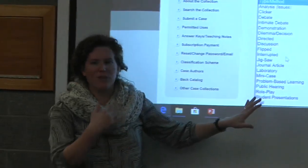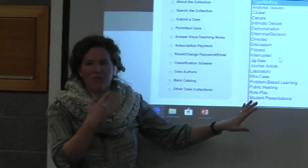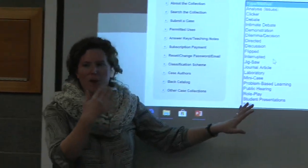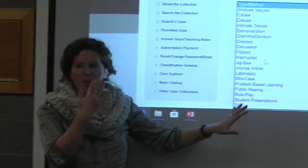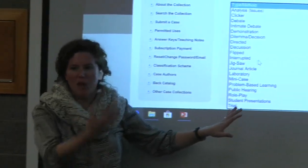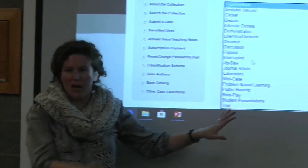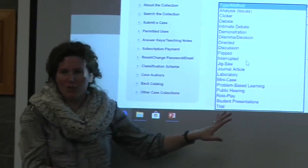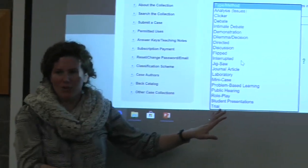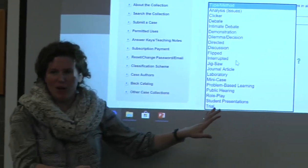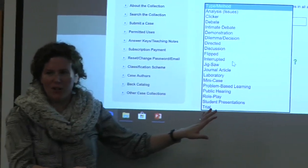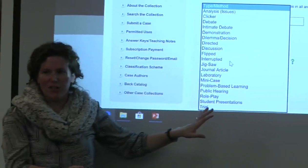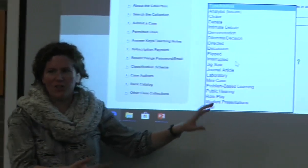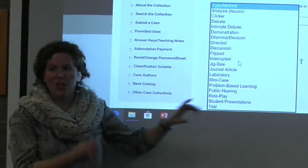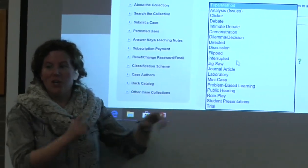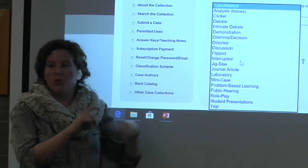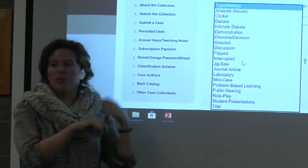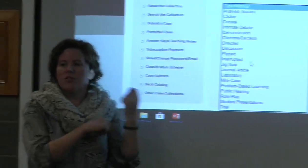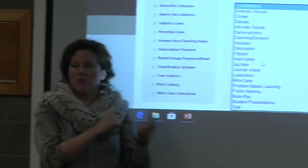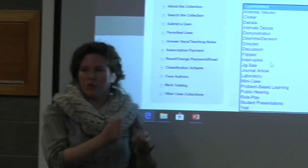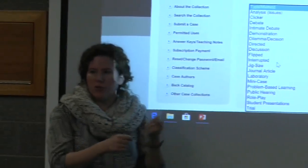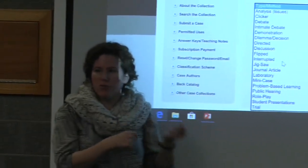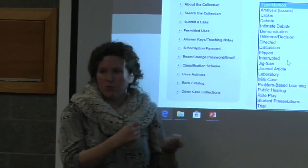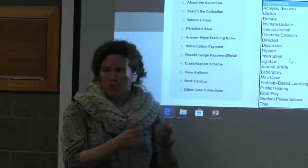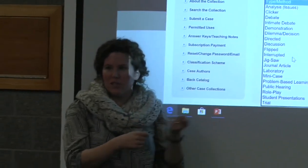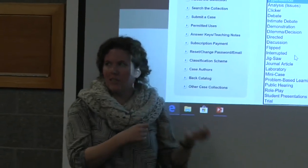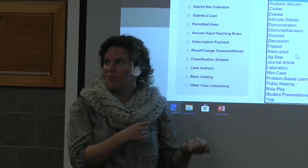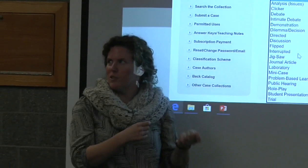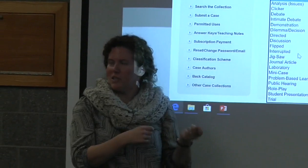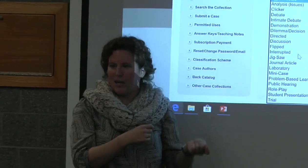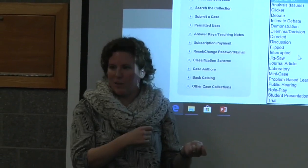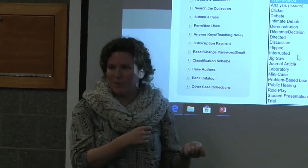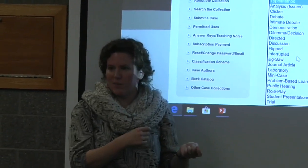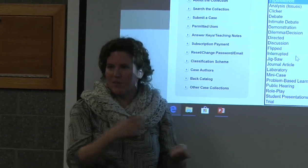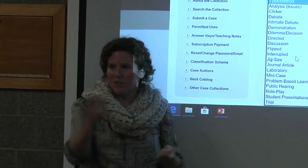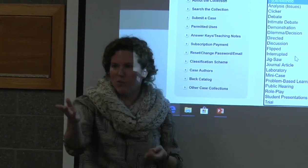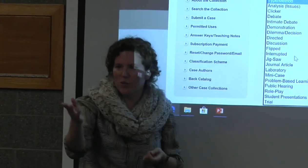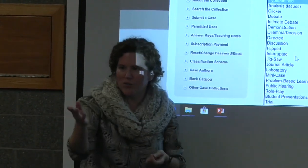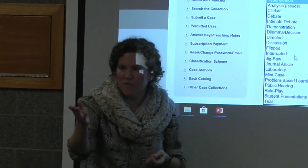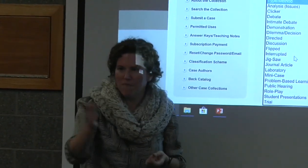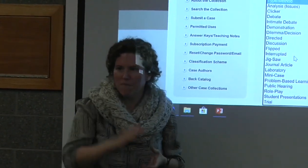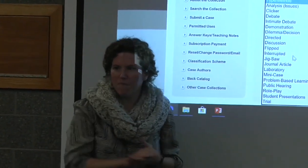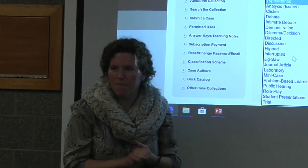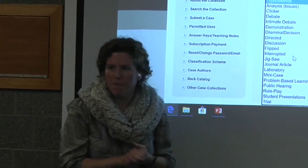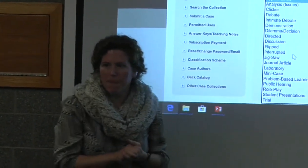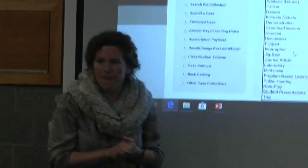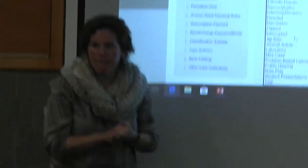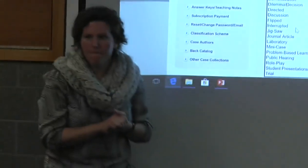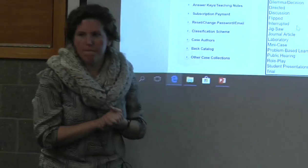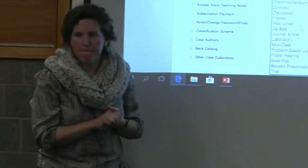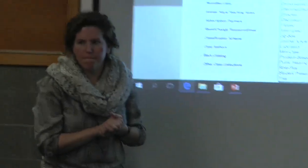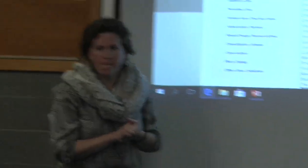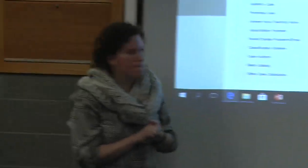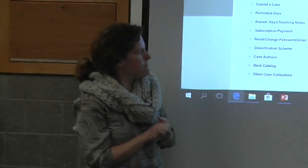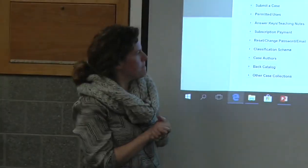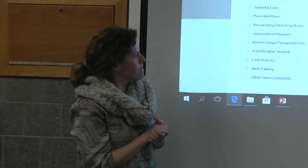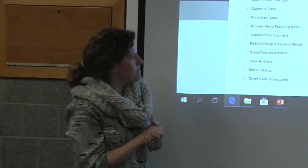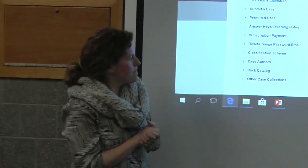particular kind of way of applying their knowledge, you can search through these different types. Do you have a question? Are any of those types